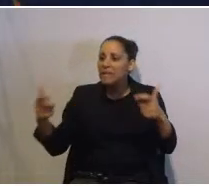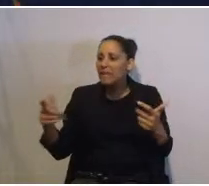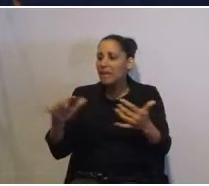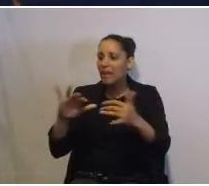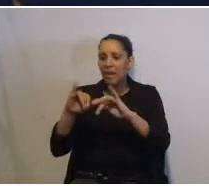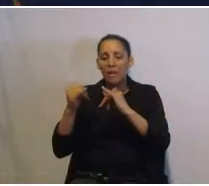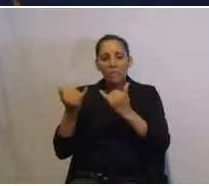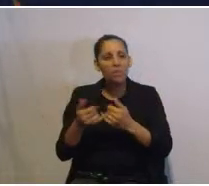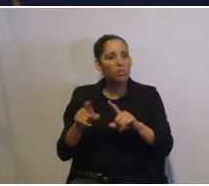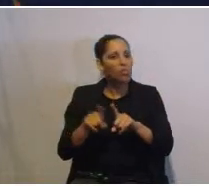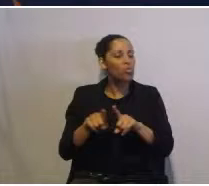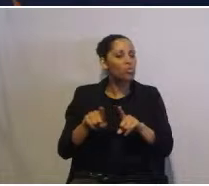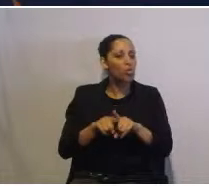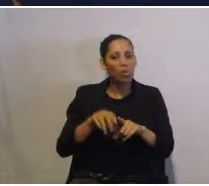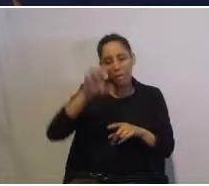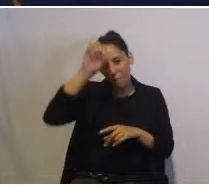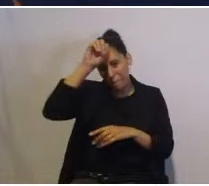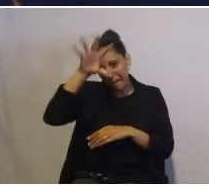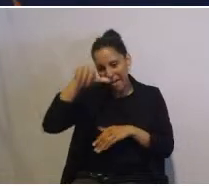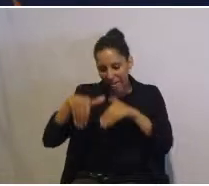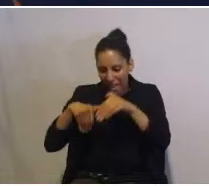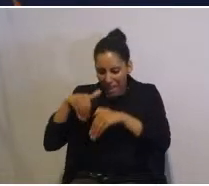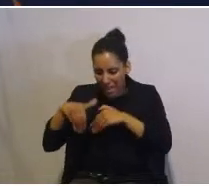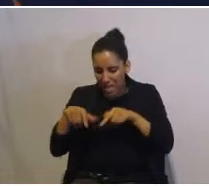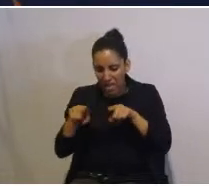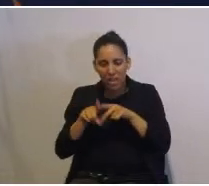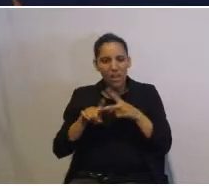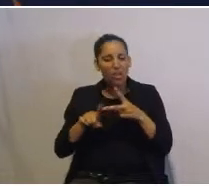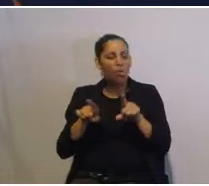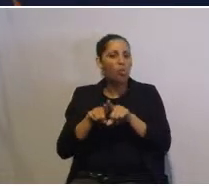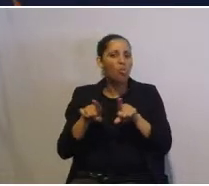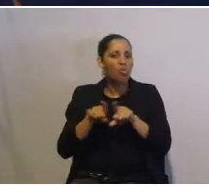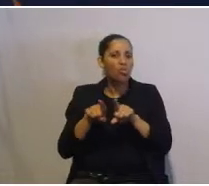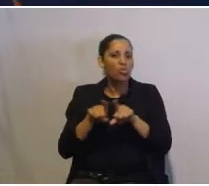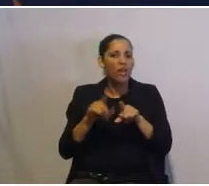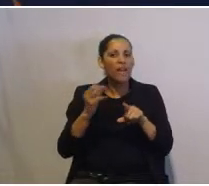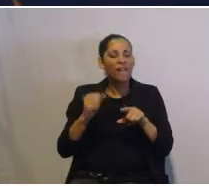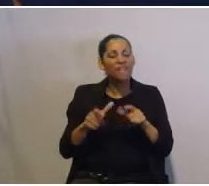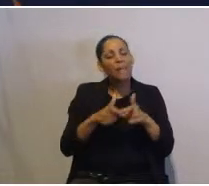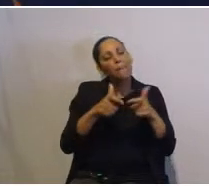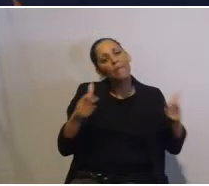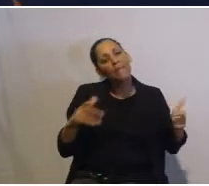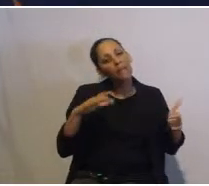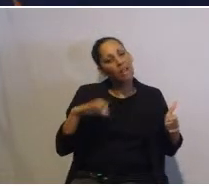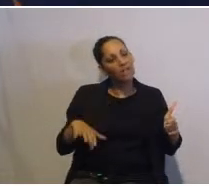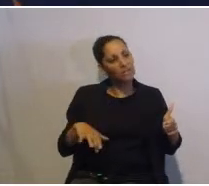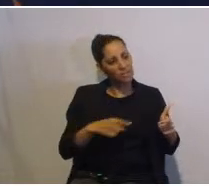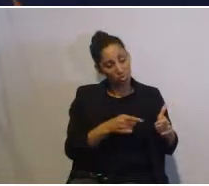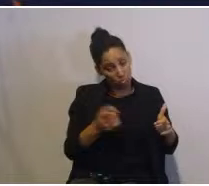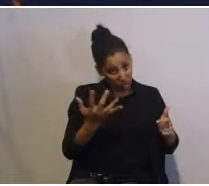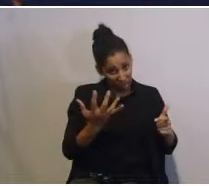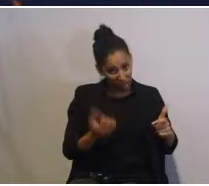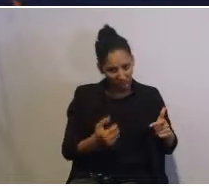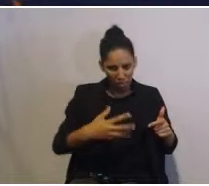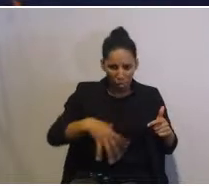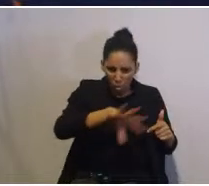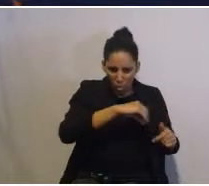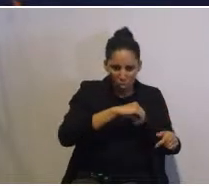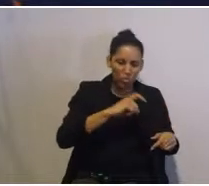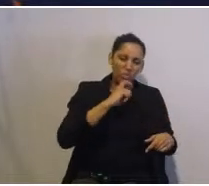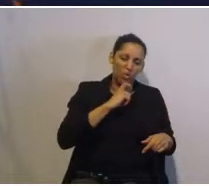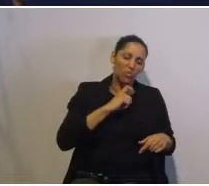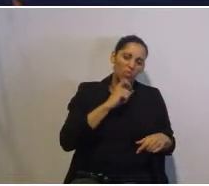mines and all the bigger clients that you had they are all using